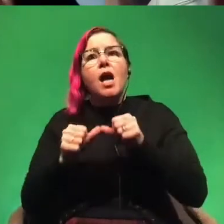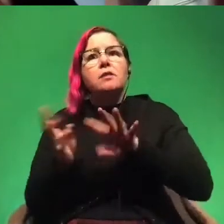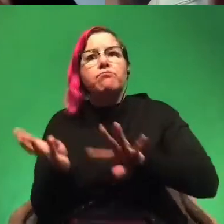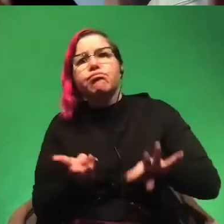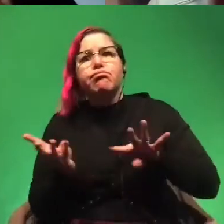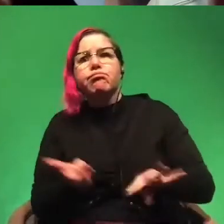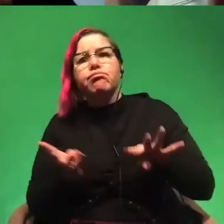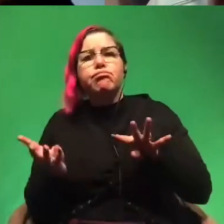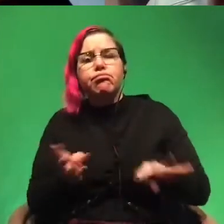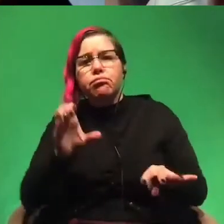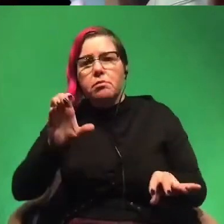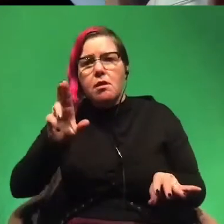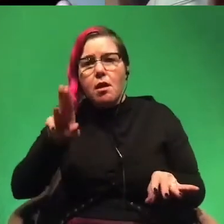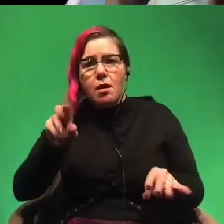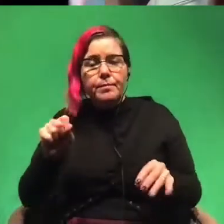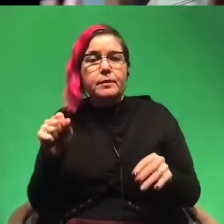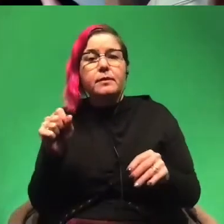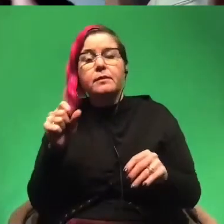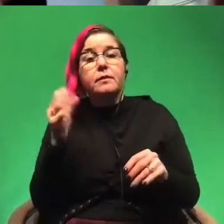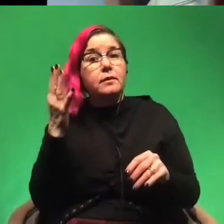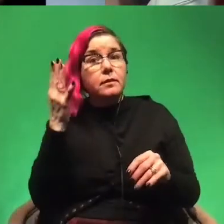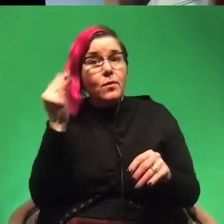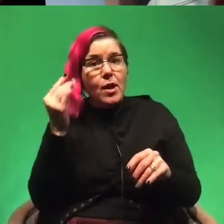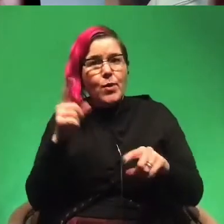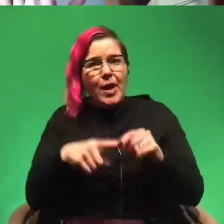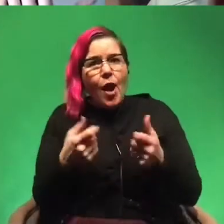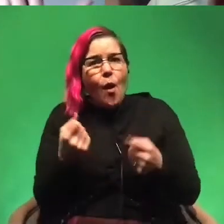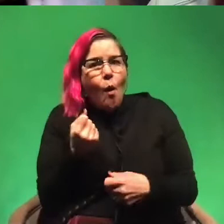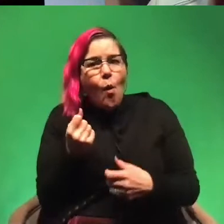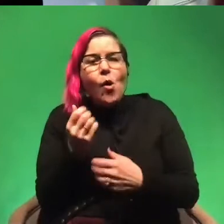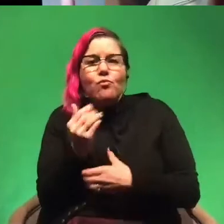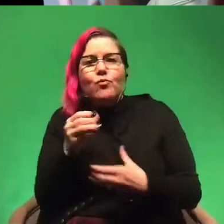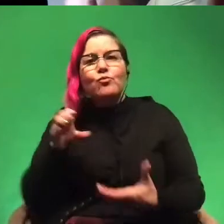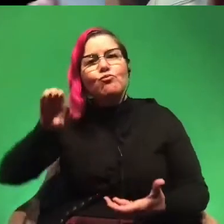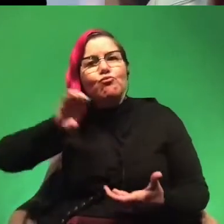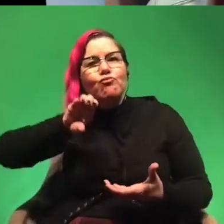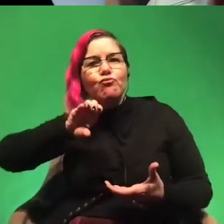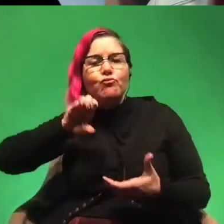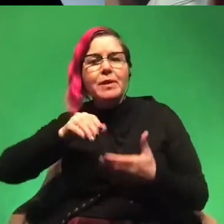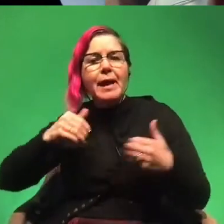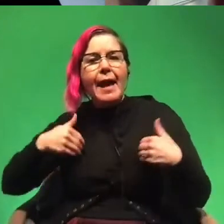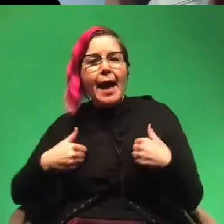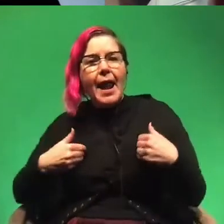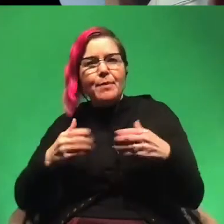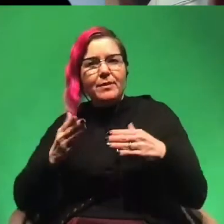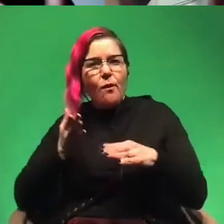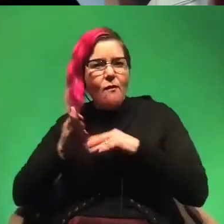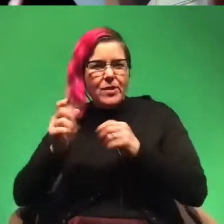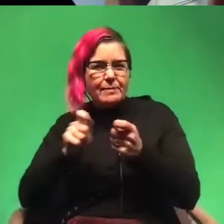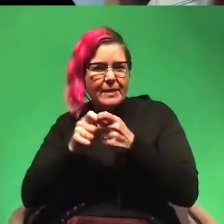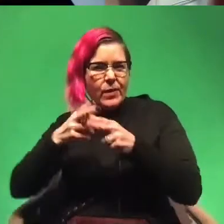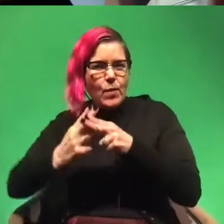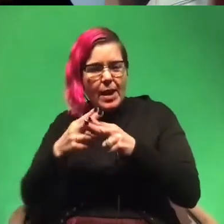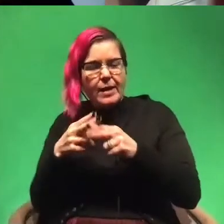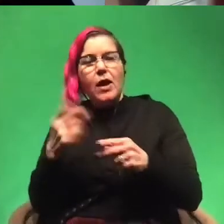a constant supply of cubs, because animals that are, you can't hold and cuddle and bottle feed animals over a certain weight. And so we always